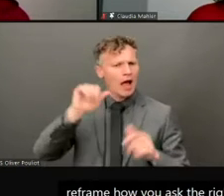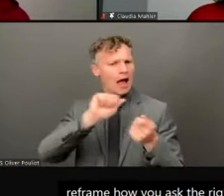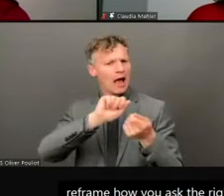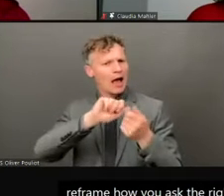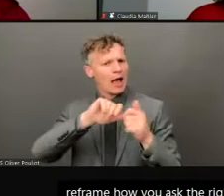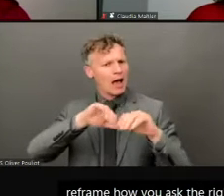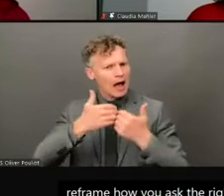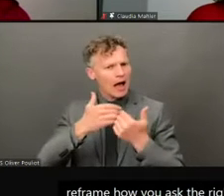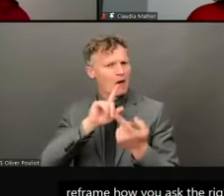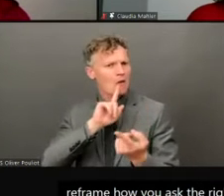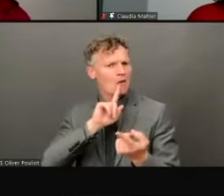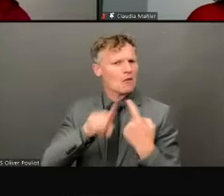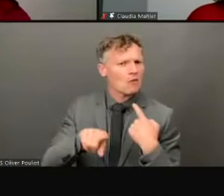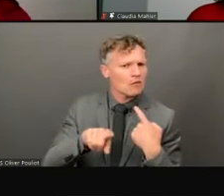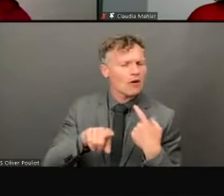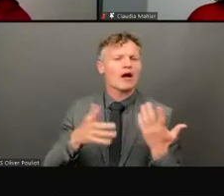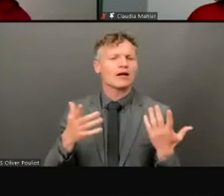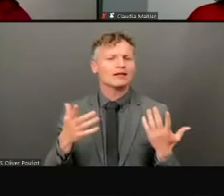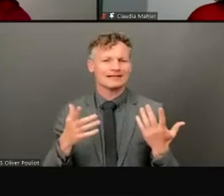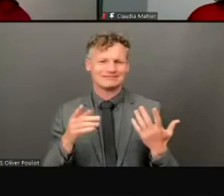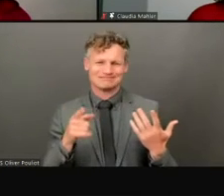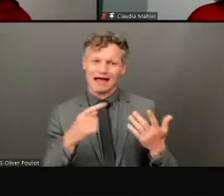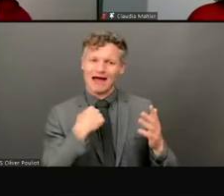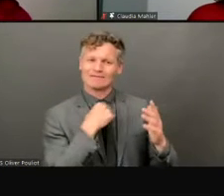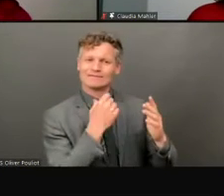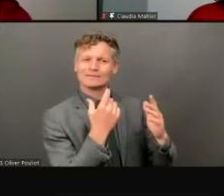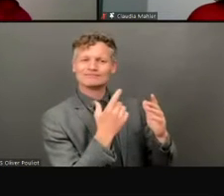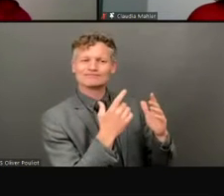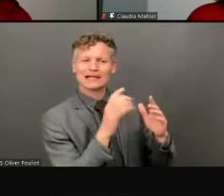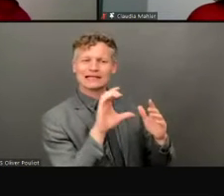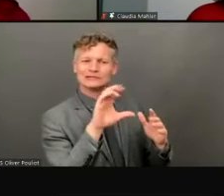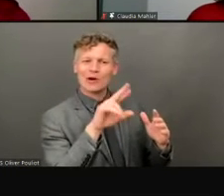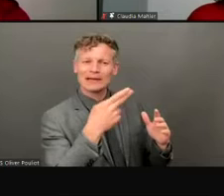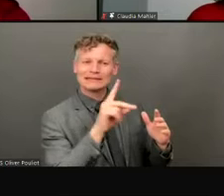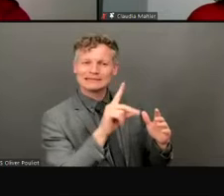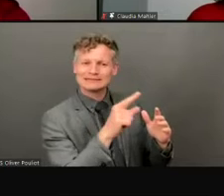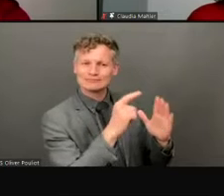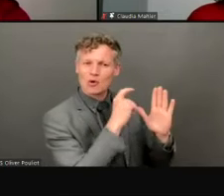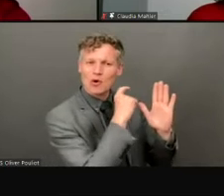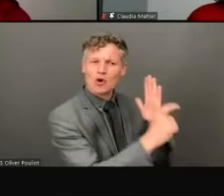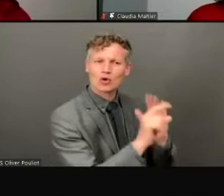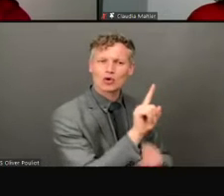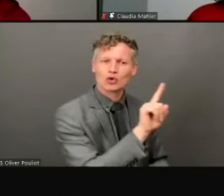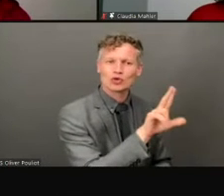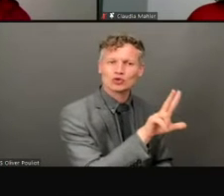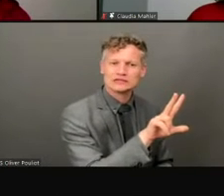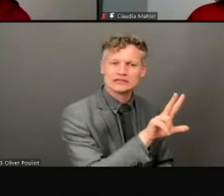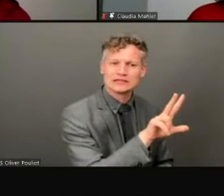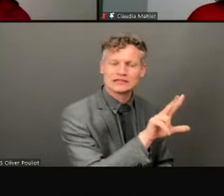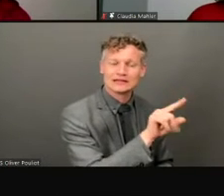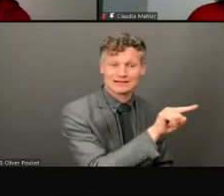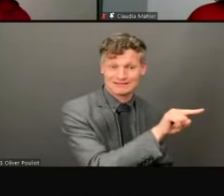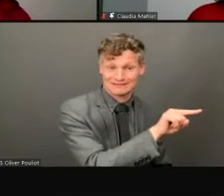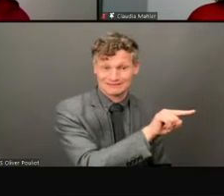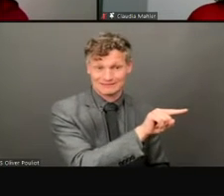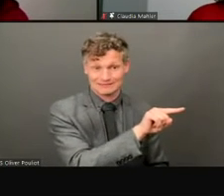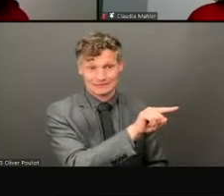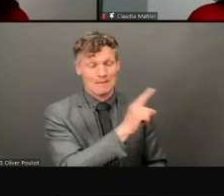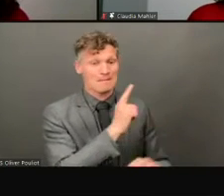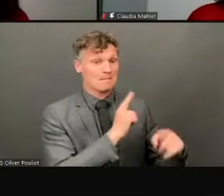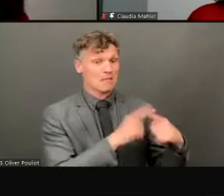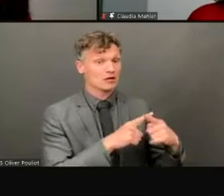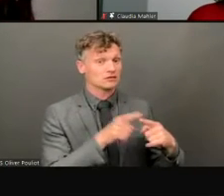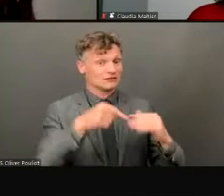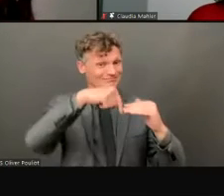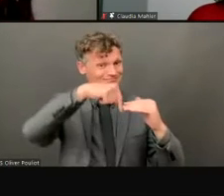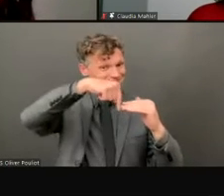between the existence of Article 13 in the CRPD treaty and then the further elaboration of the very detailed